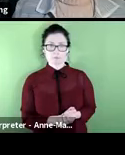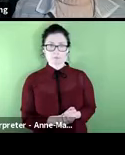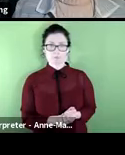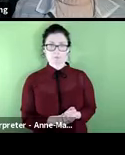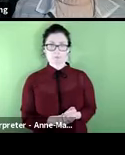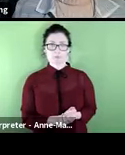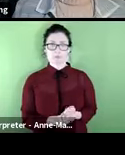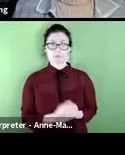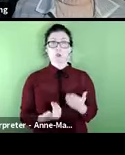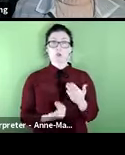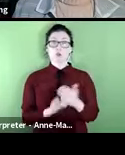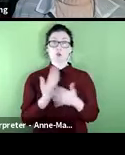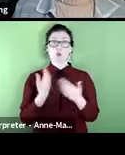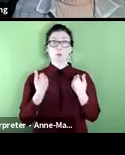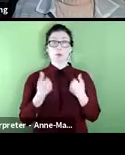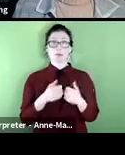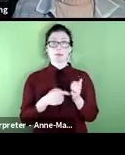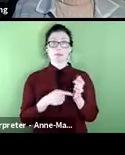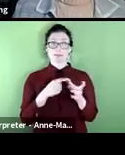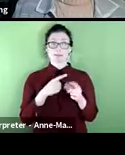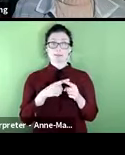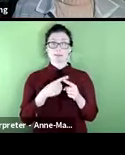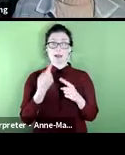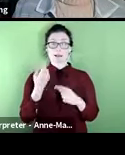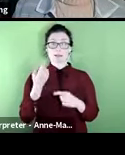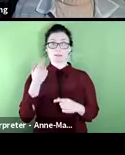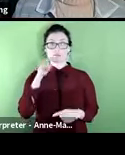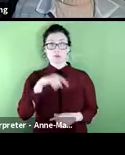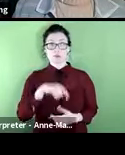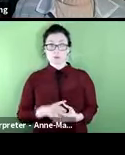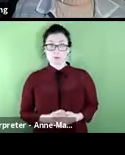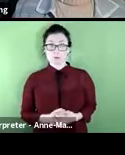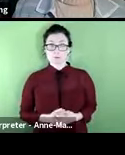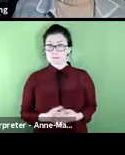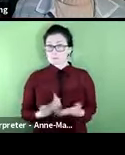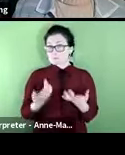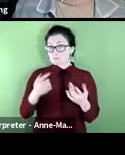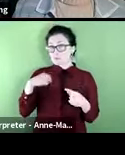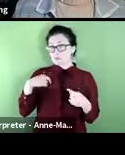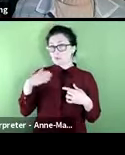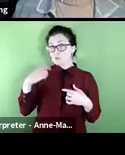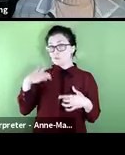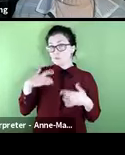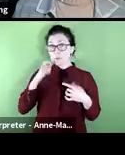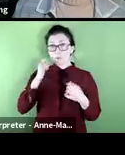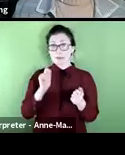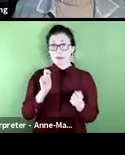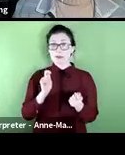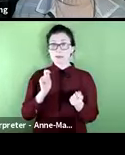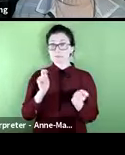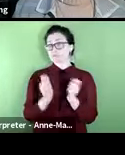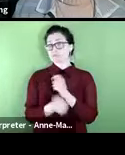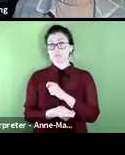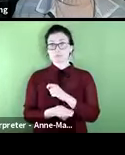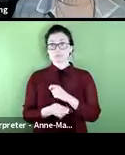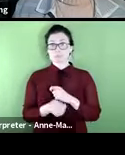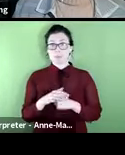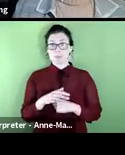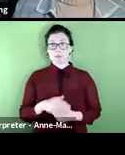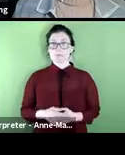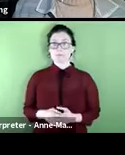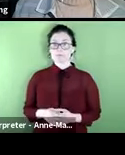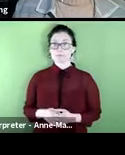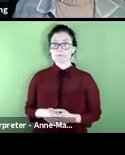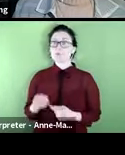wealth tax in Russia. Will that make any difference, do you think, in the Russian context? Yeah, I wanted to say that we had a flat